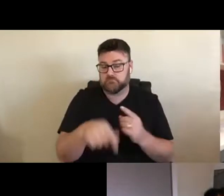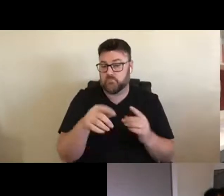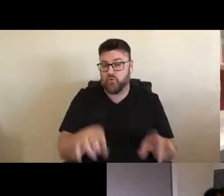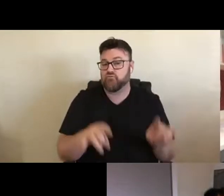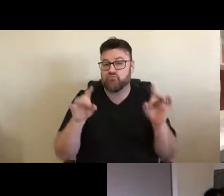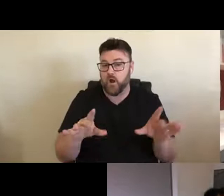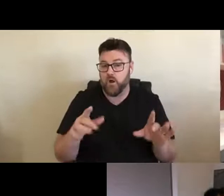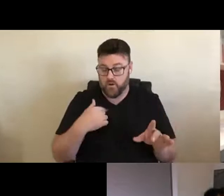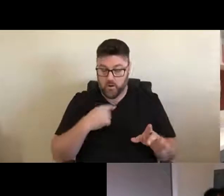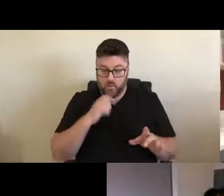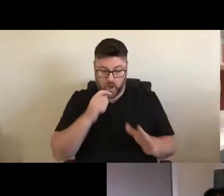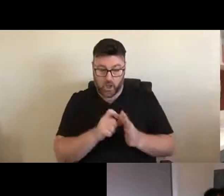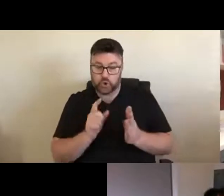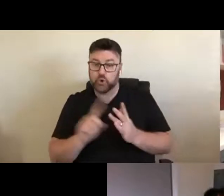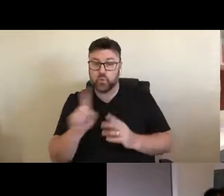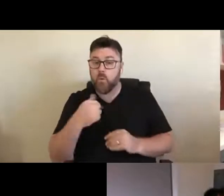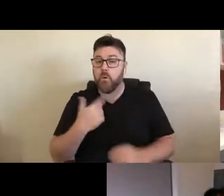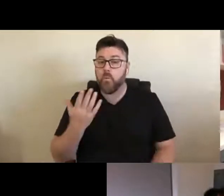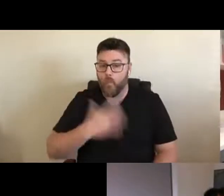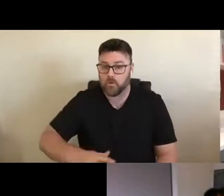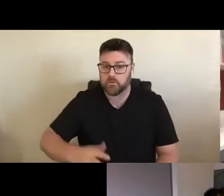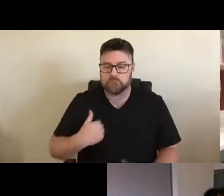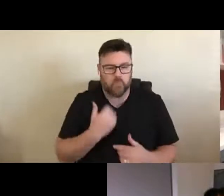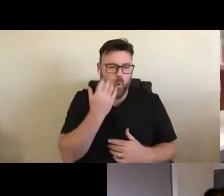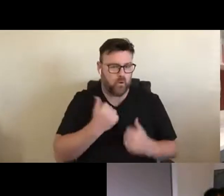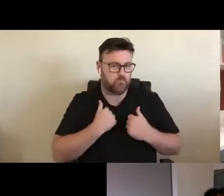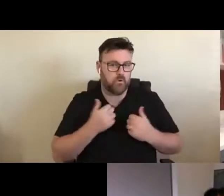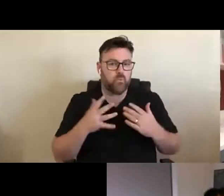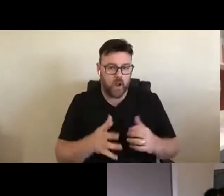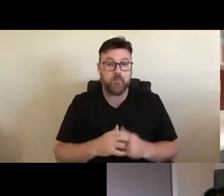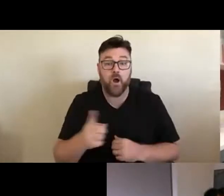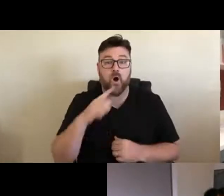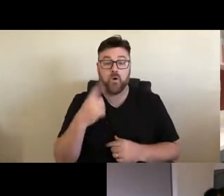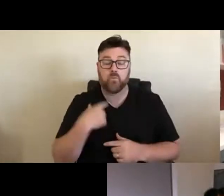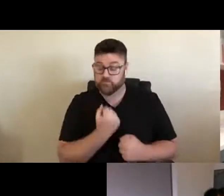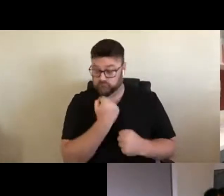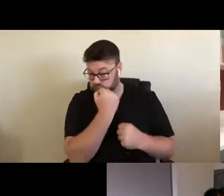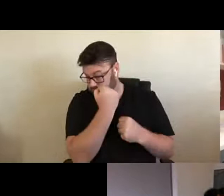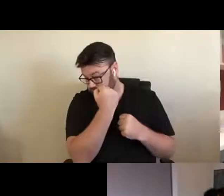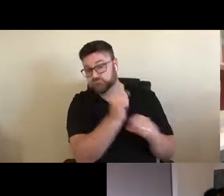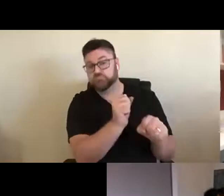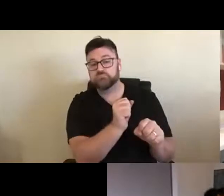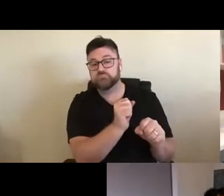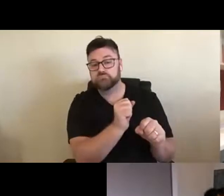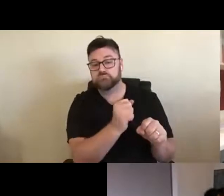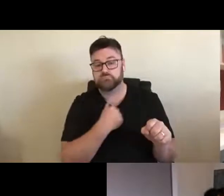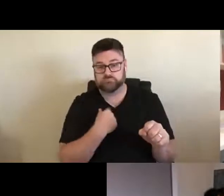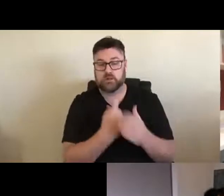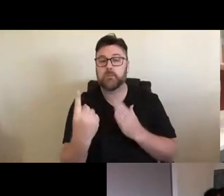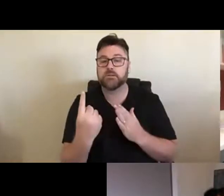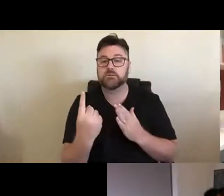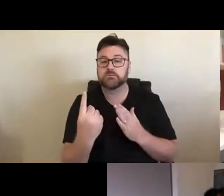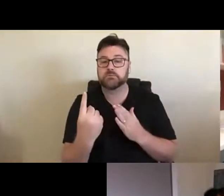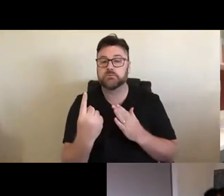I'll do what I want to do, and I always have, but I will fiercely defend my right to be independent of